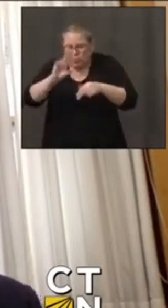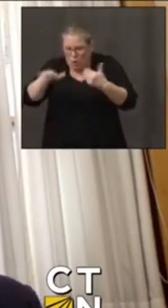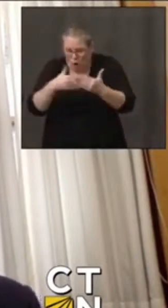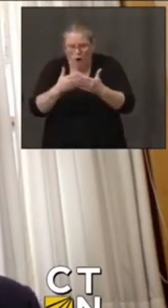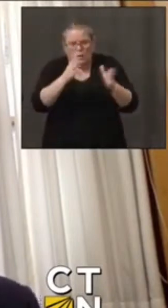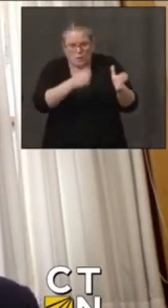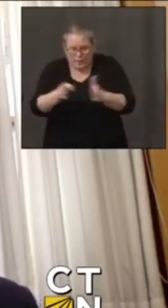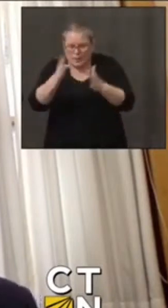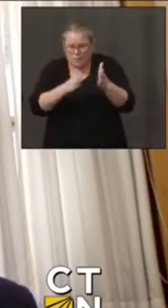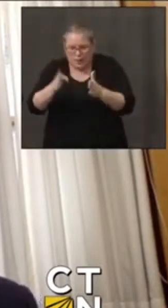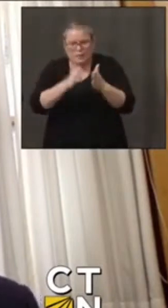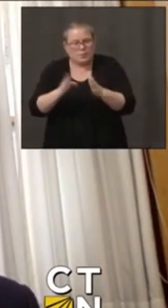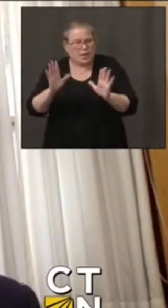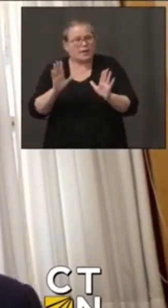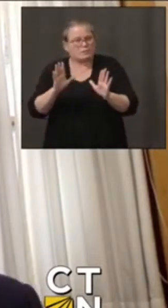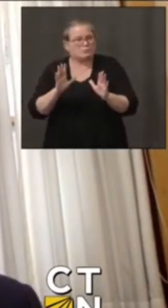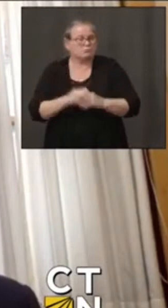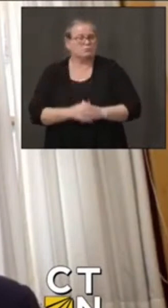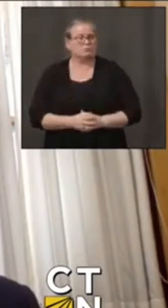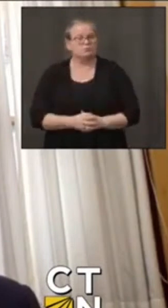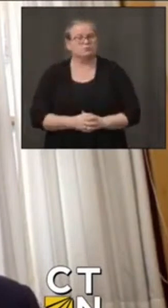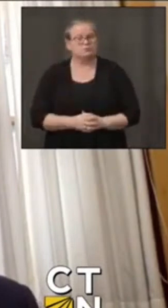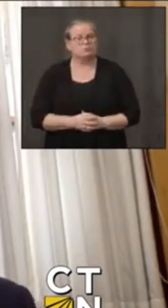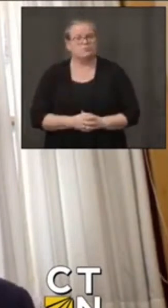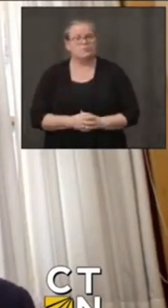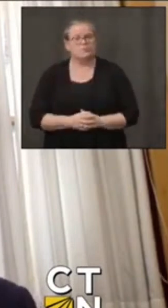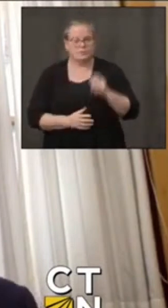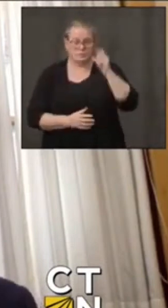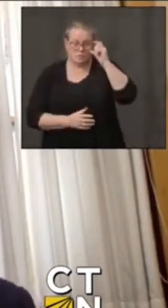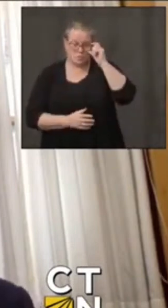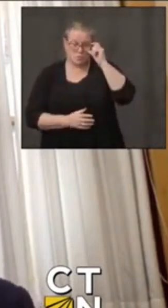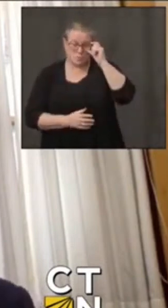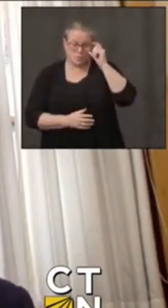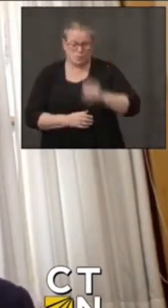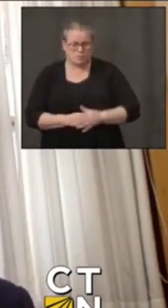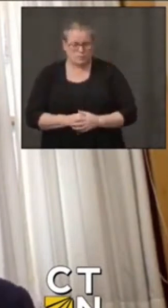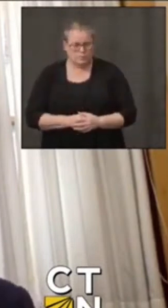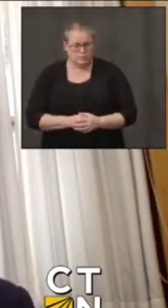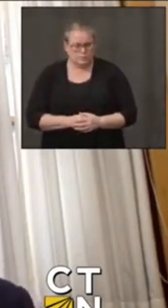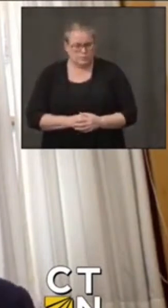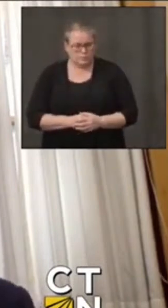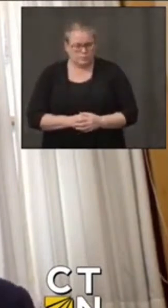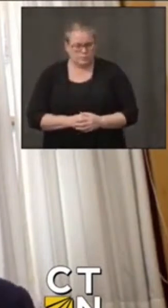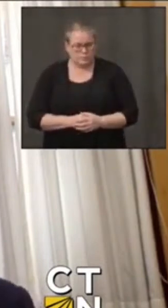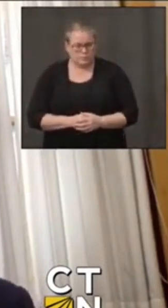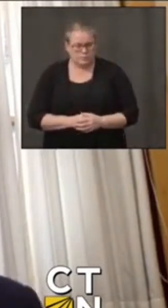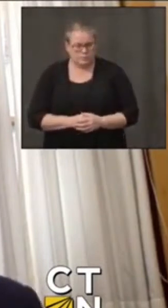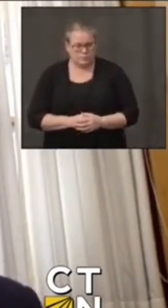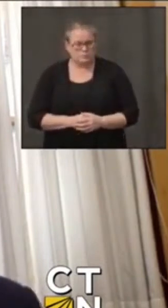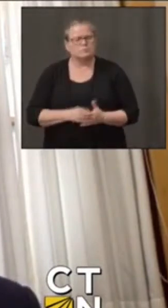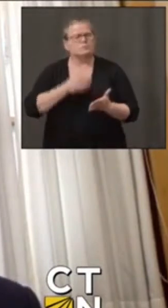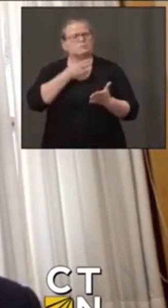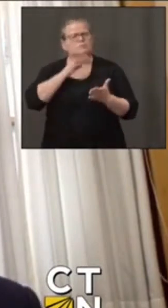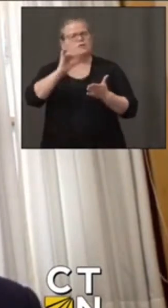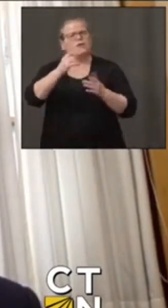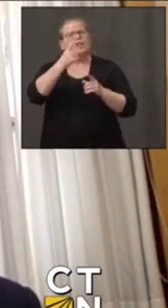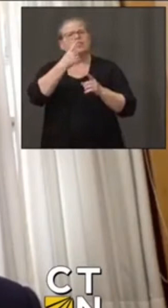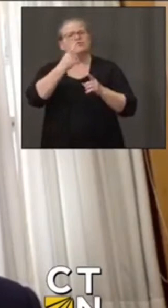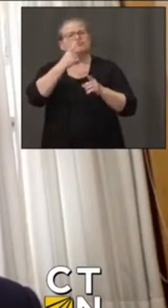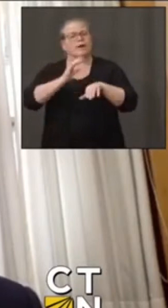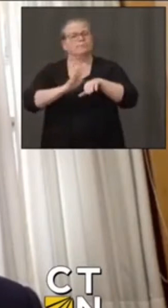Okay. And do you guys know if any of the new additions to the red alert list